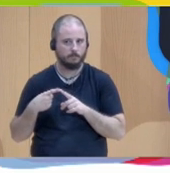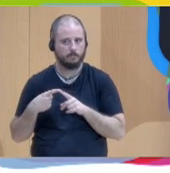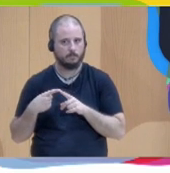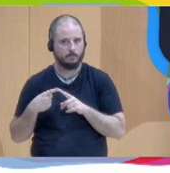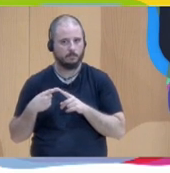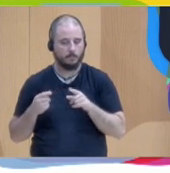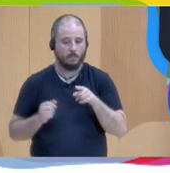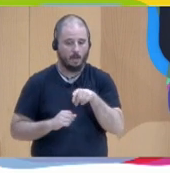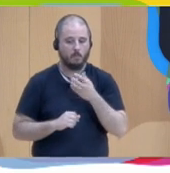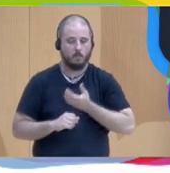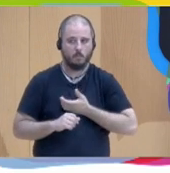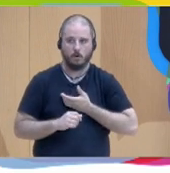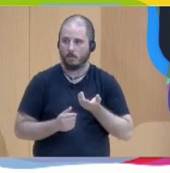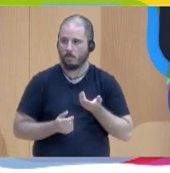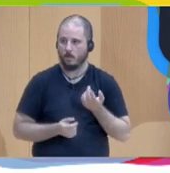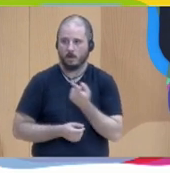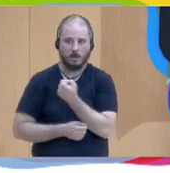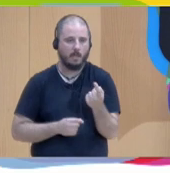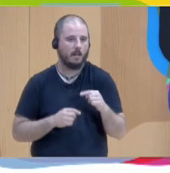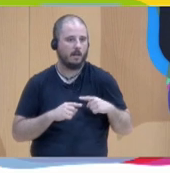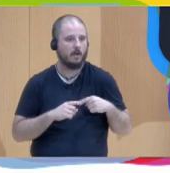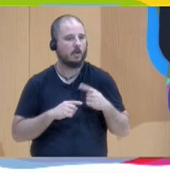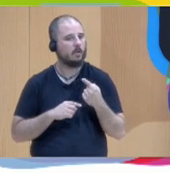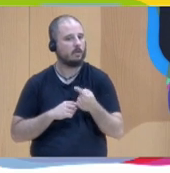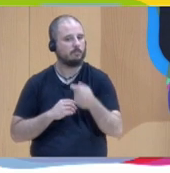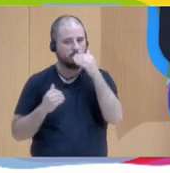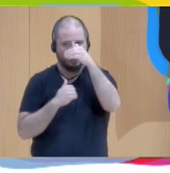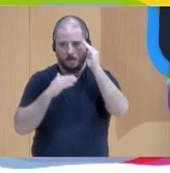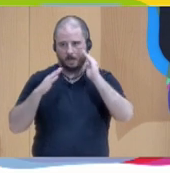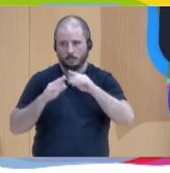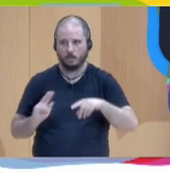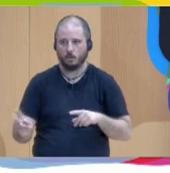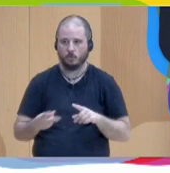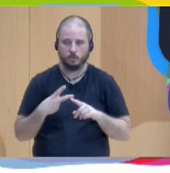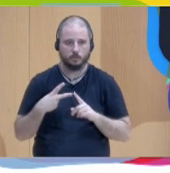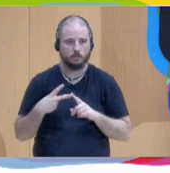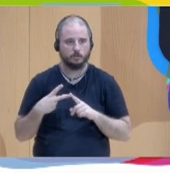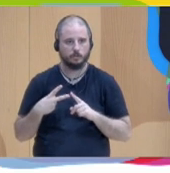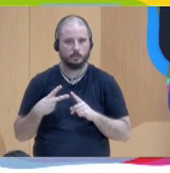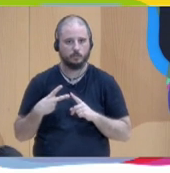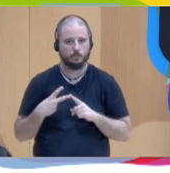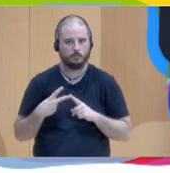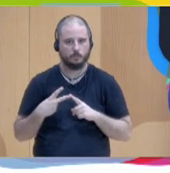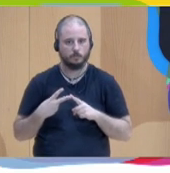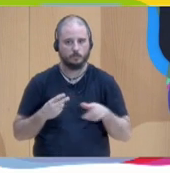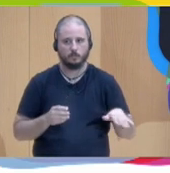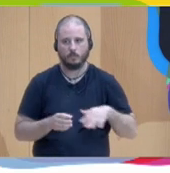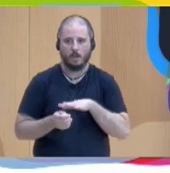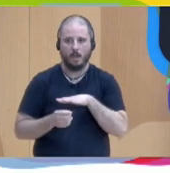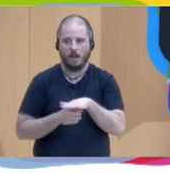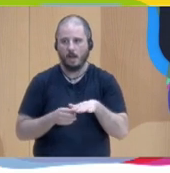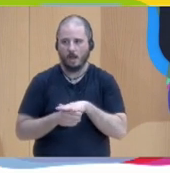their lives. And then we have the social and health areas, districts, which are